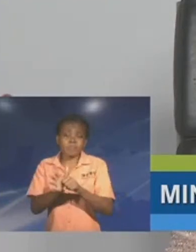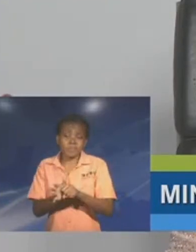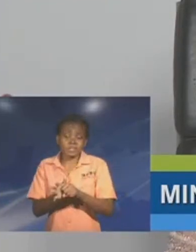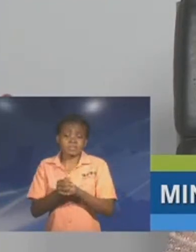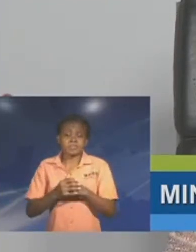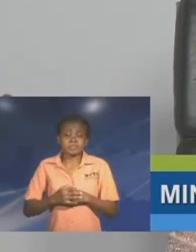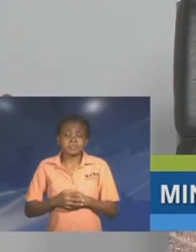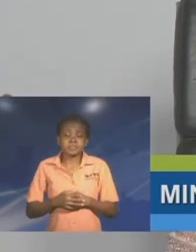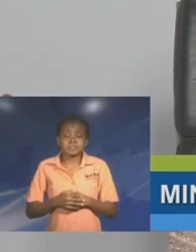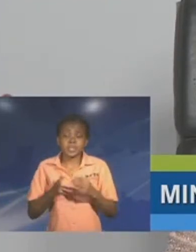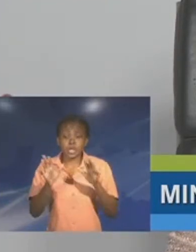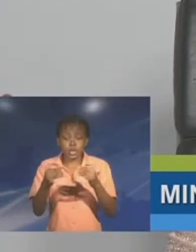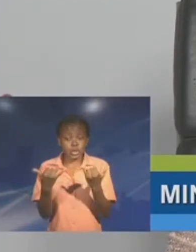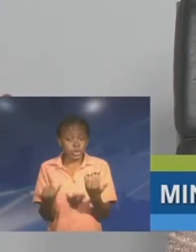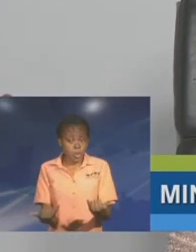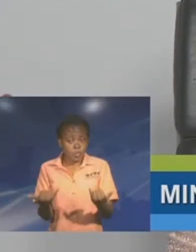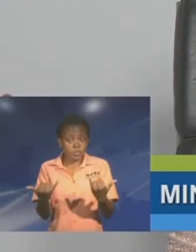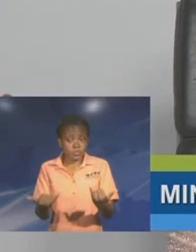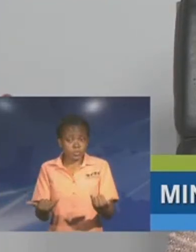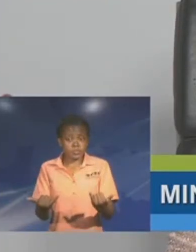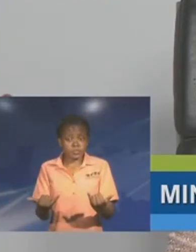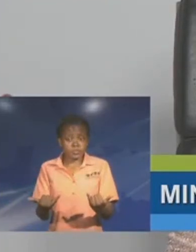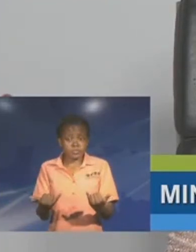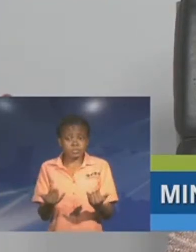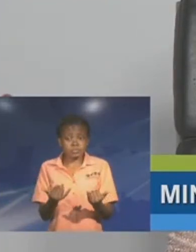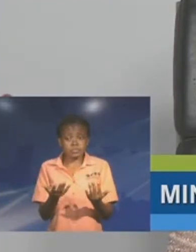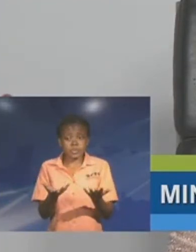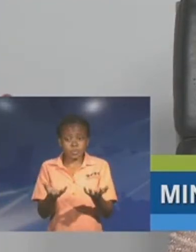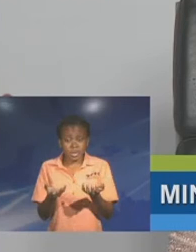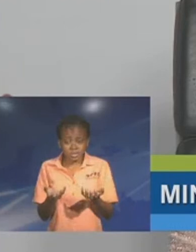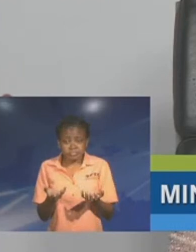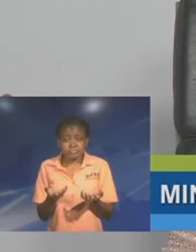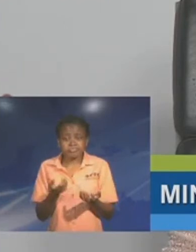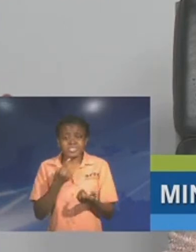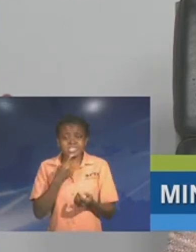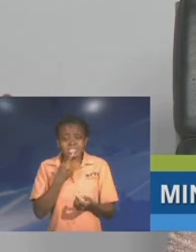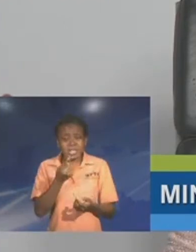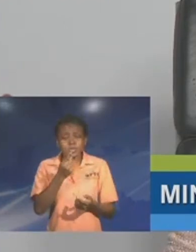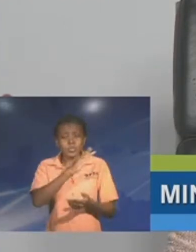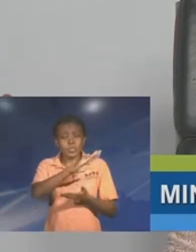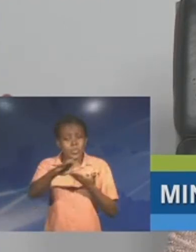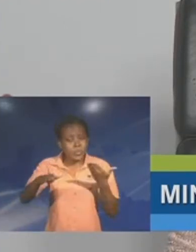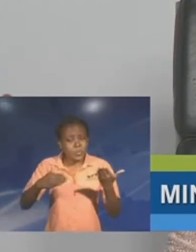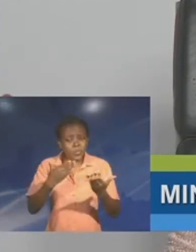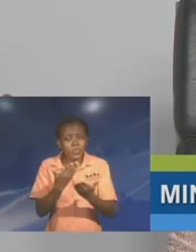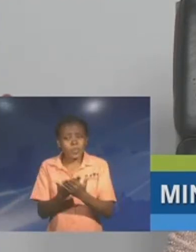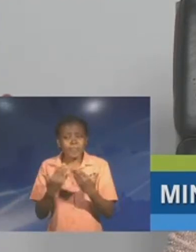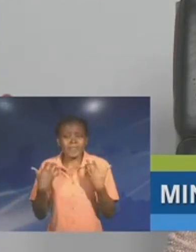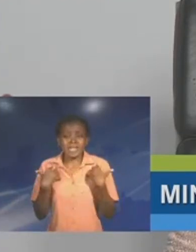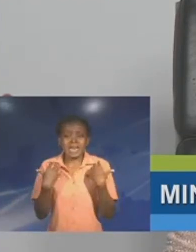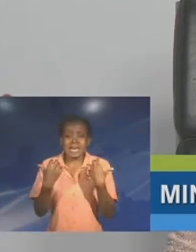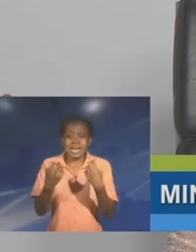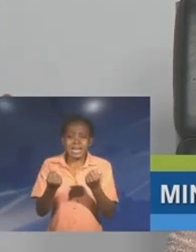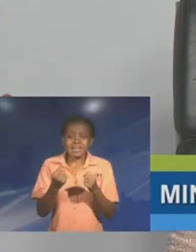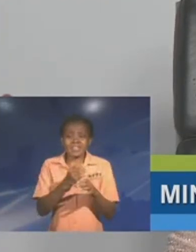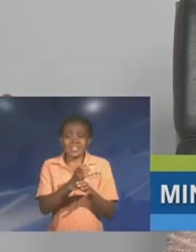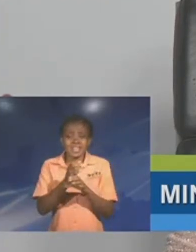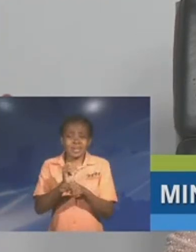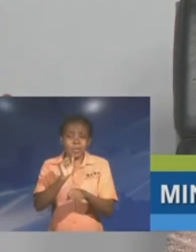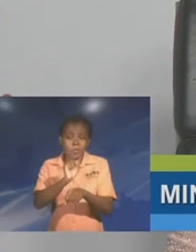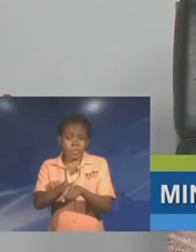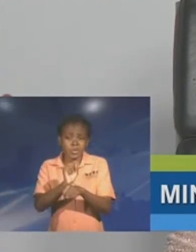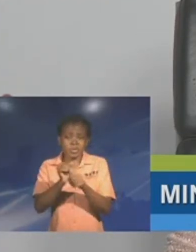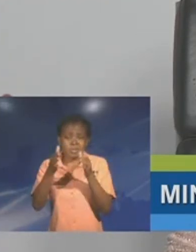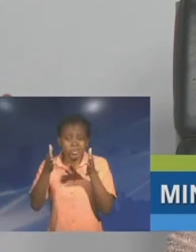As I close today, I would just like to recognize the efforts of all of our frontline medical staff and supporting